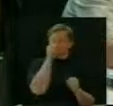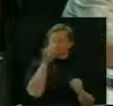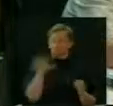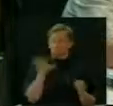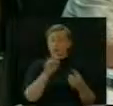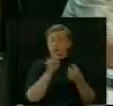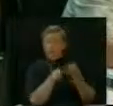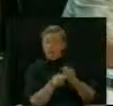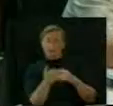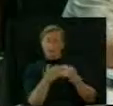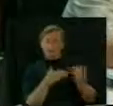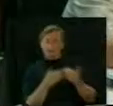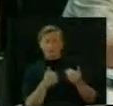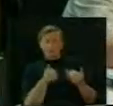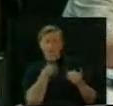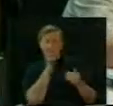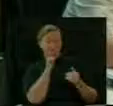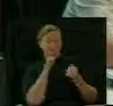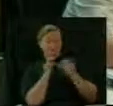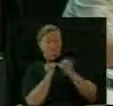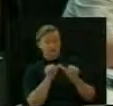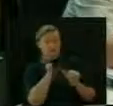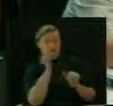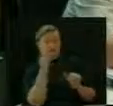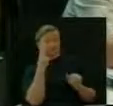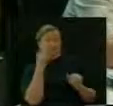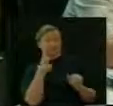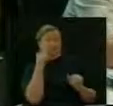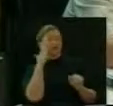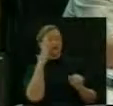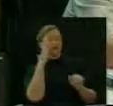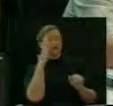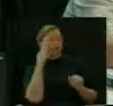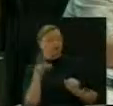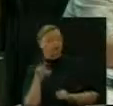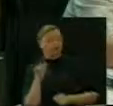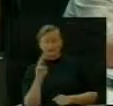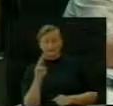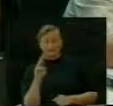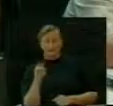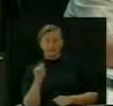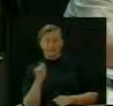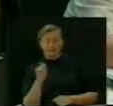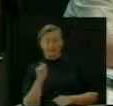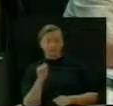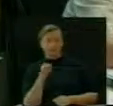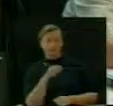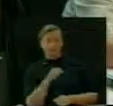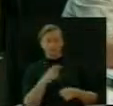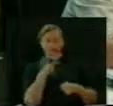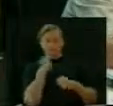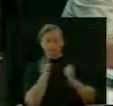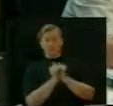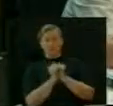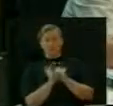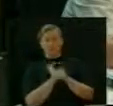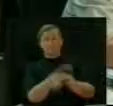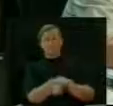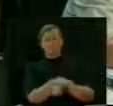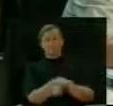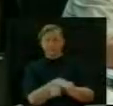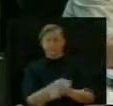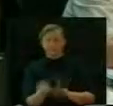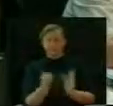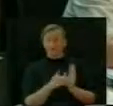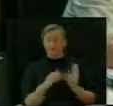ignore or change. I still don't see what's, and I know that Commissioner Lambert, you're hung up on this idea about